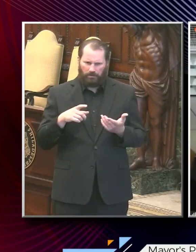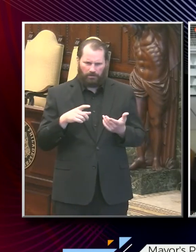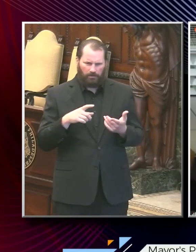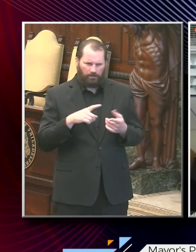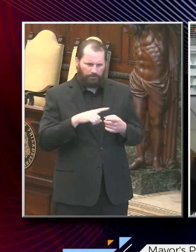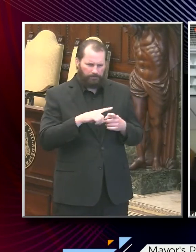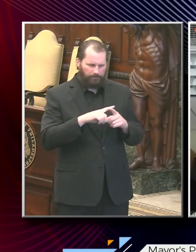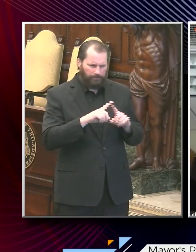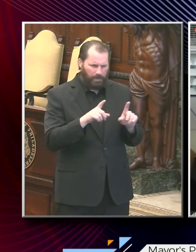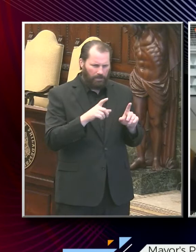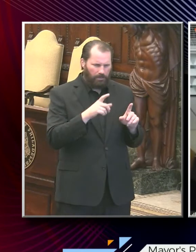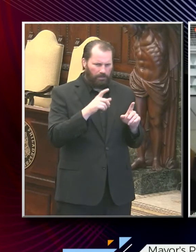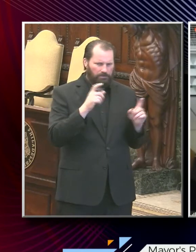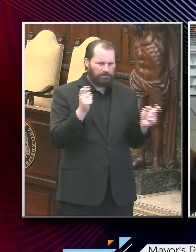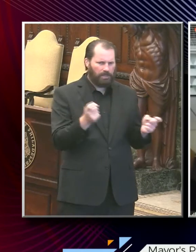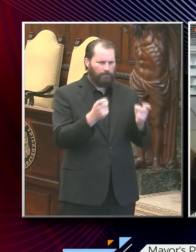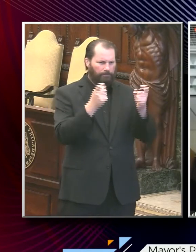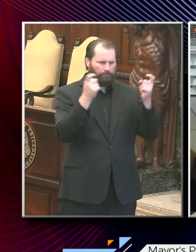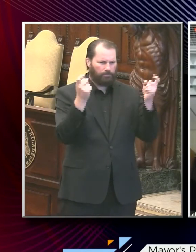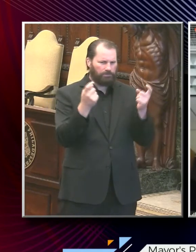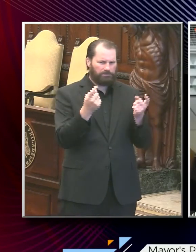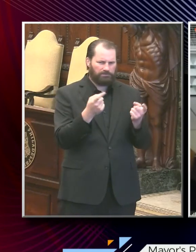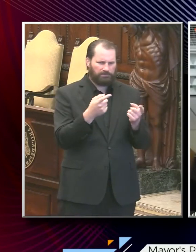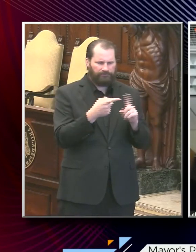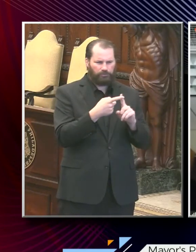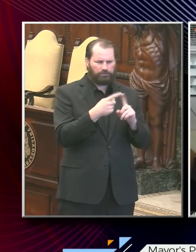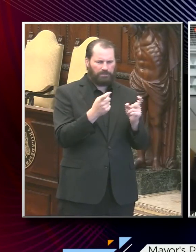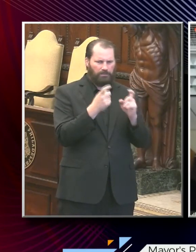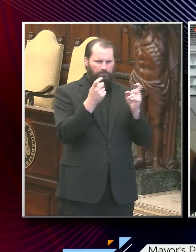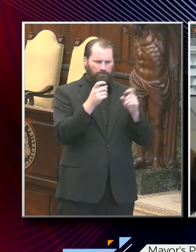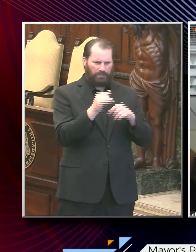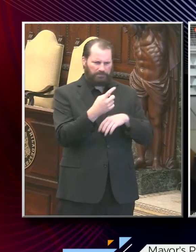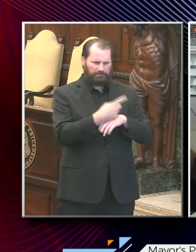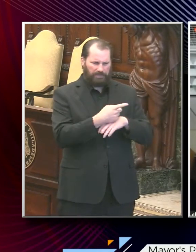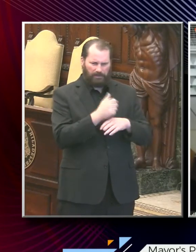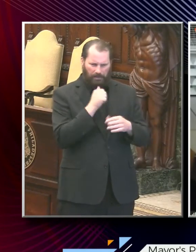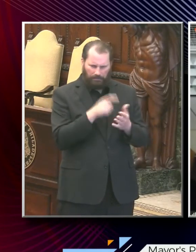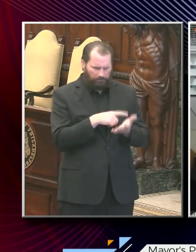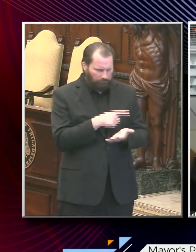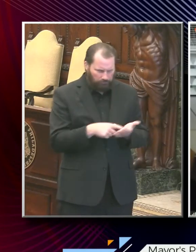decision behind canceling the city's July 4th fireworks show?